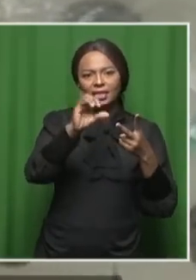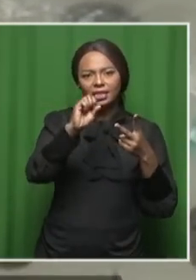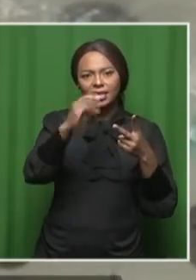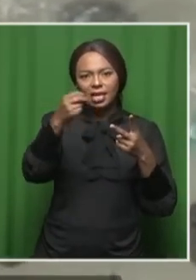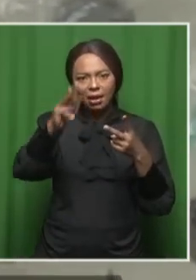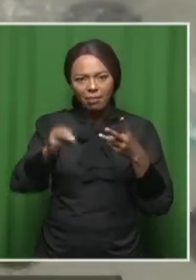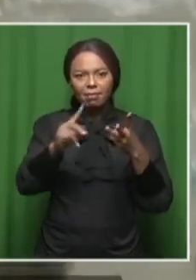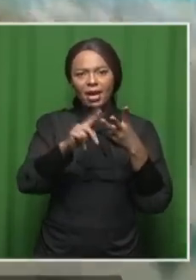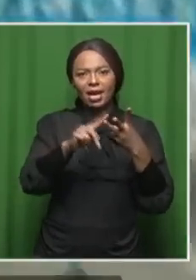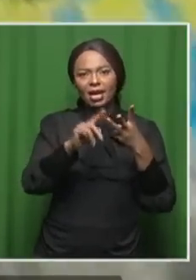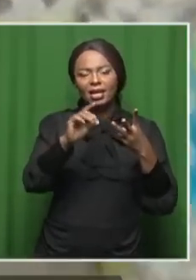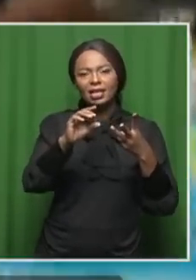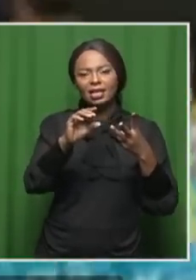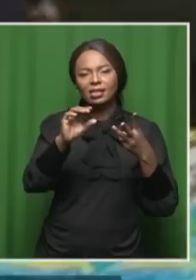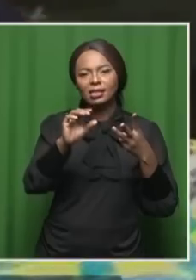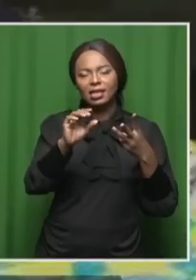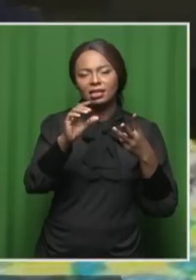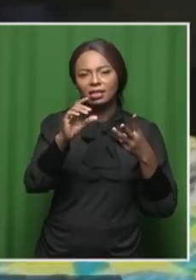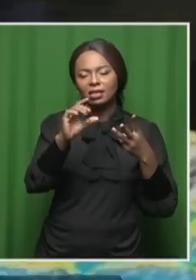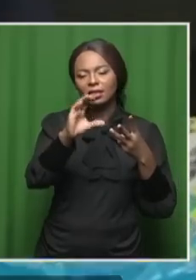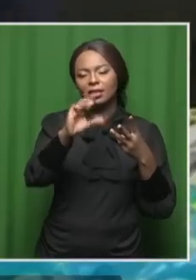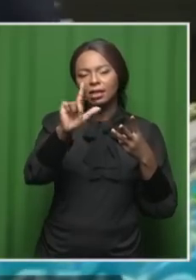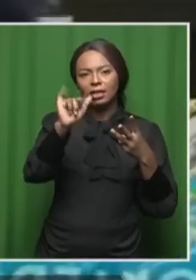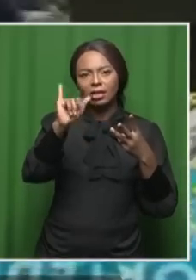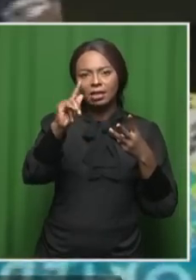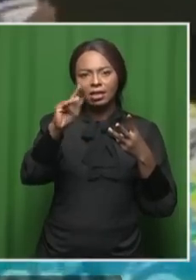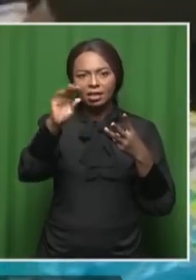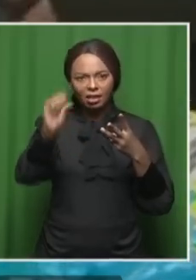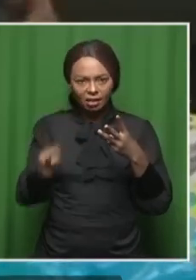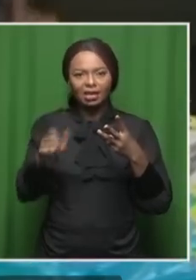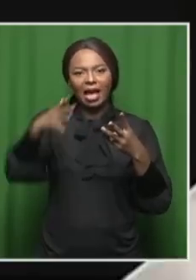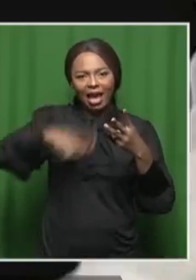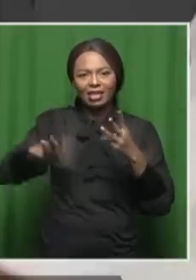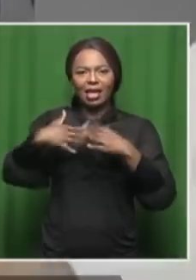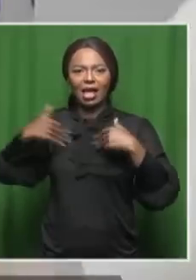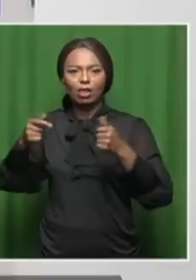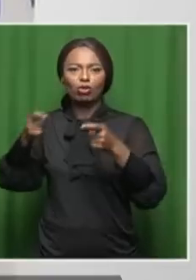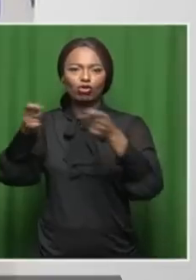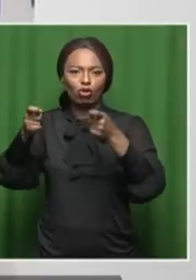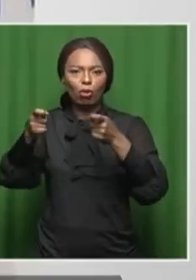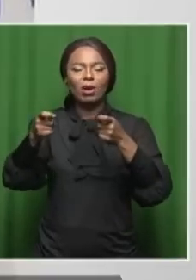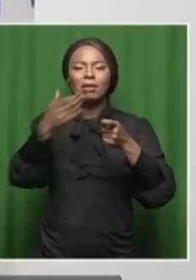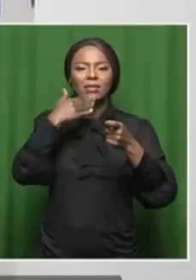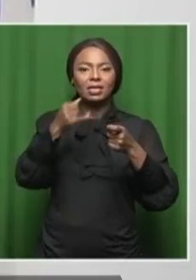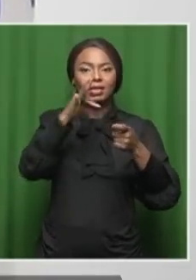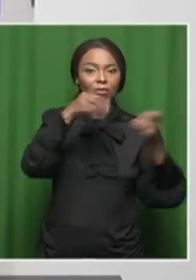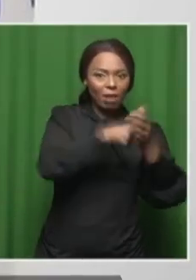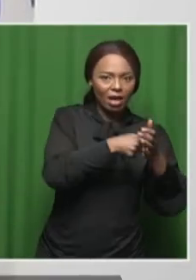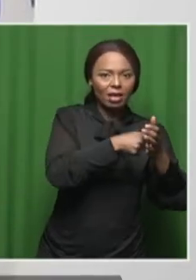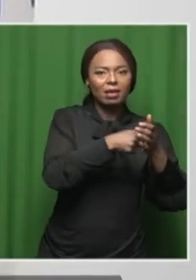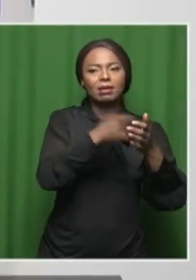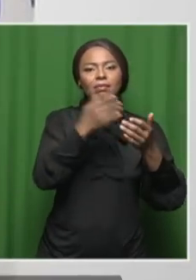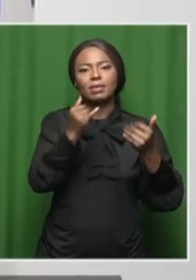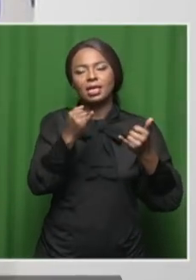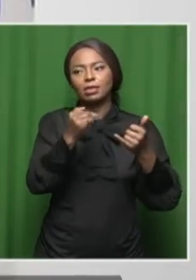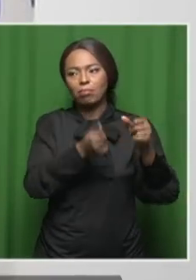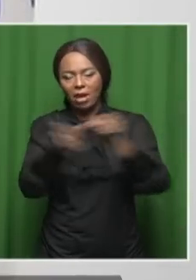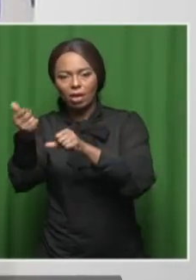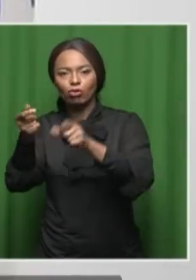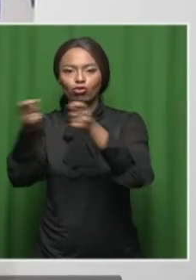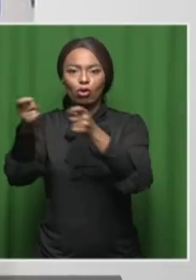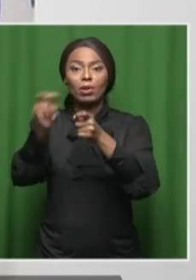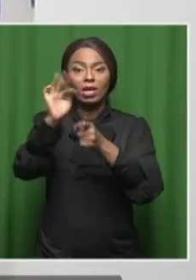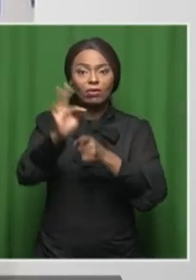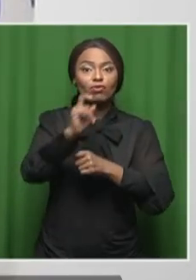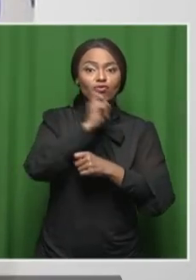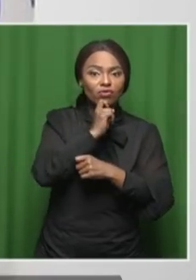to Nature and other health shops. The Commission has advised the public to immediately stop consuming these products and return them to